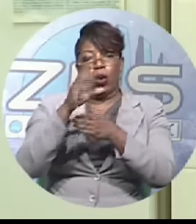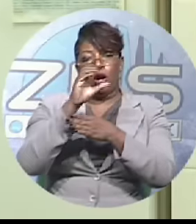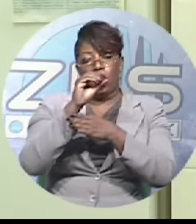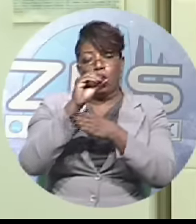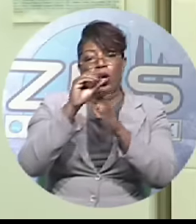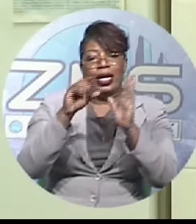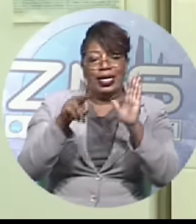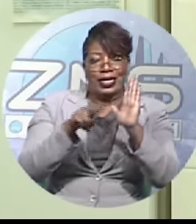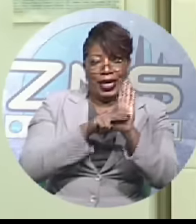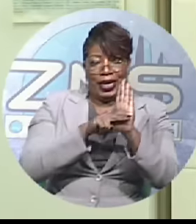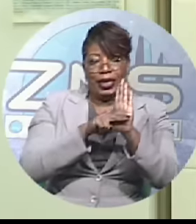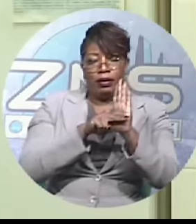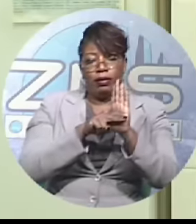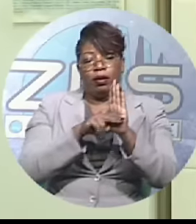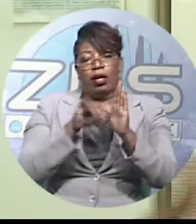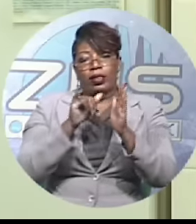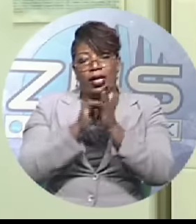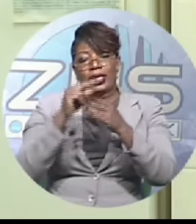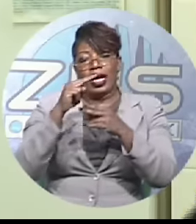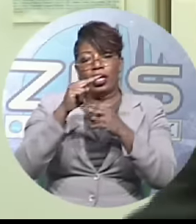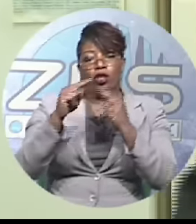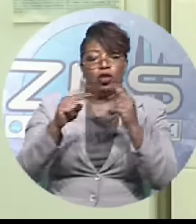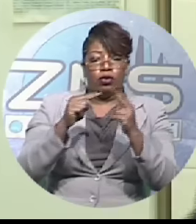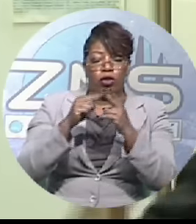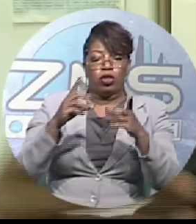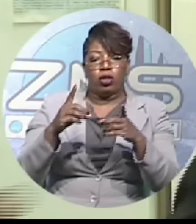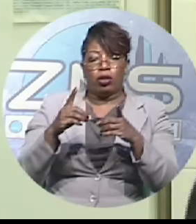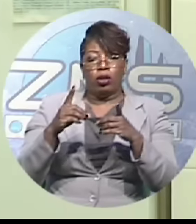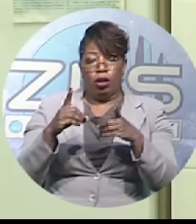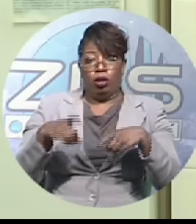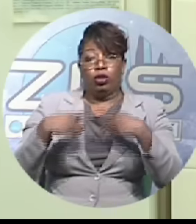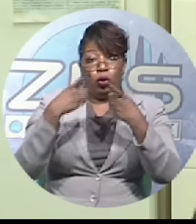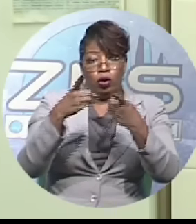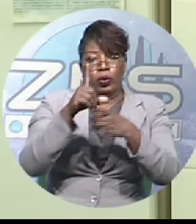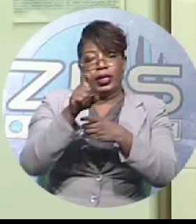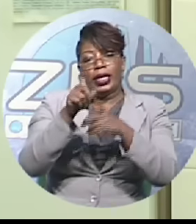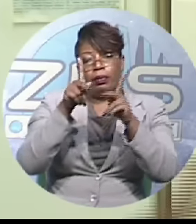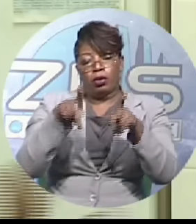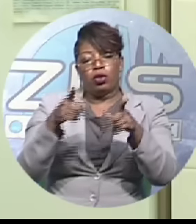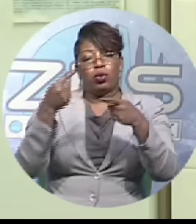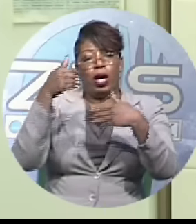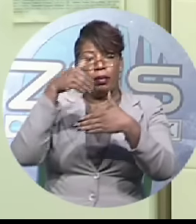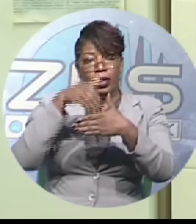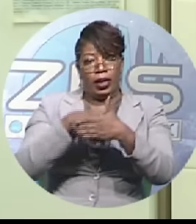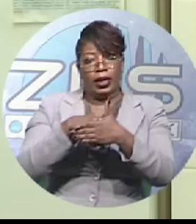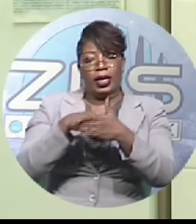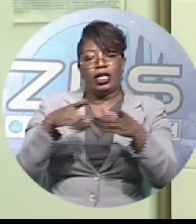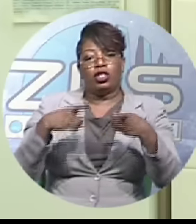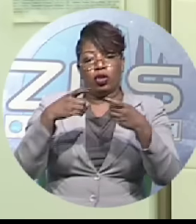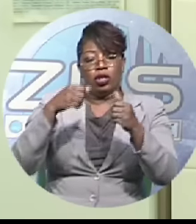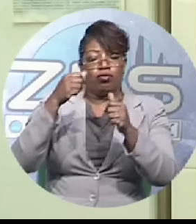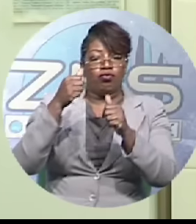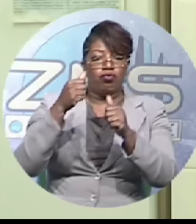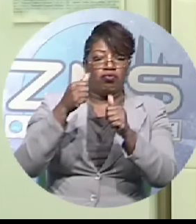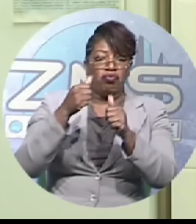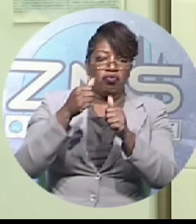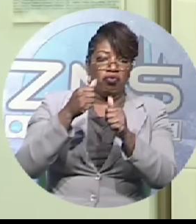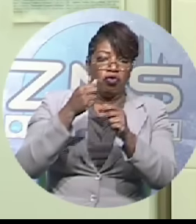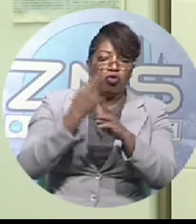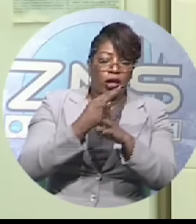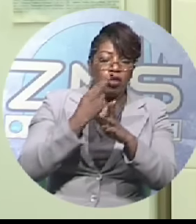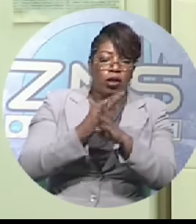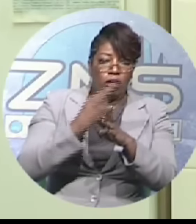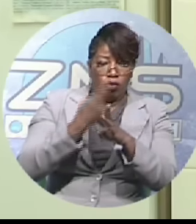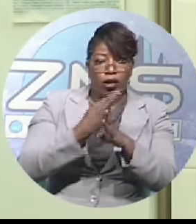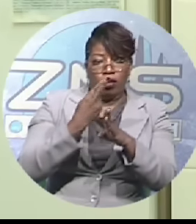negative, which is our universal donor, we need people like that to come in and donate on a regular basis, just as kind